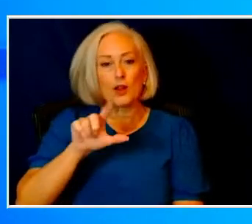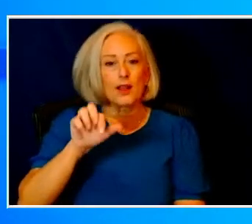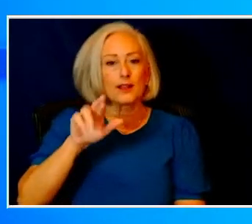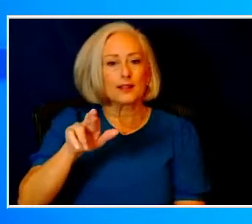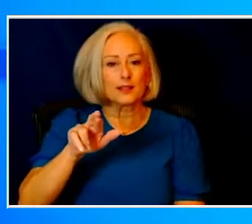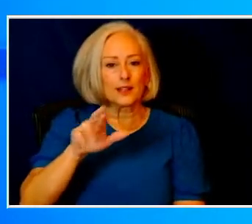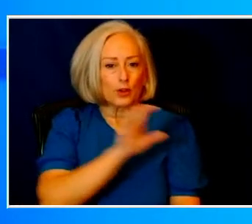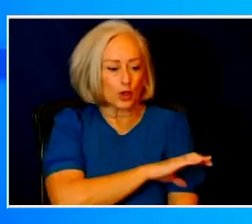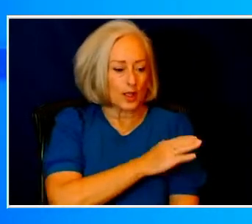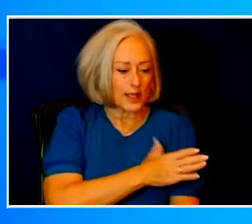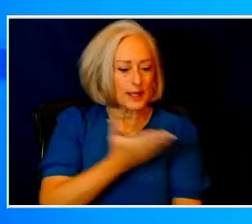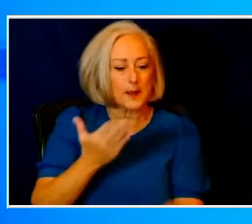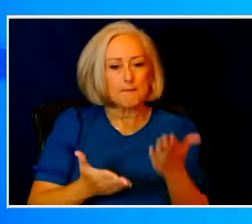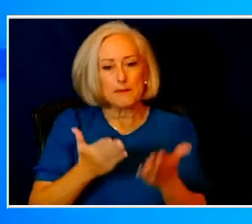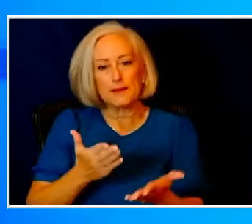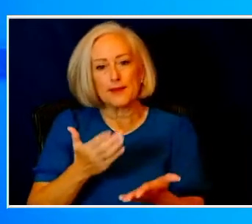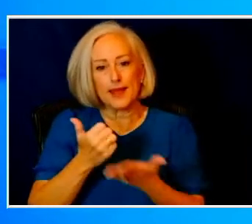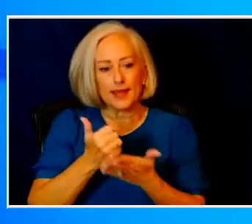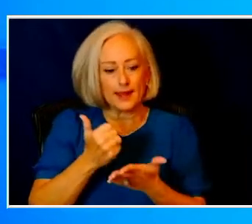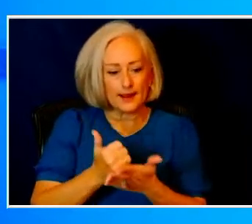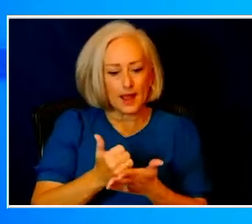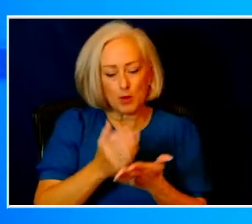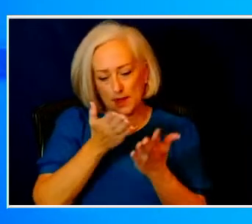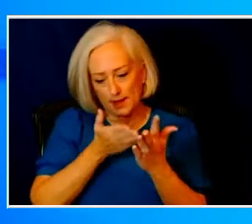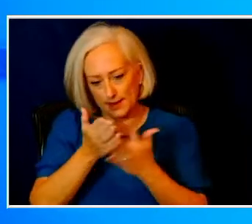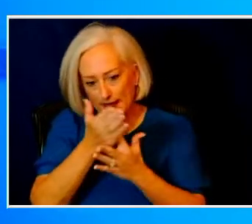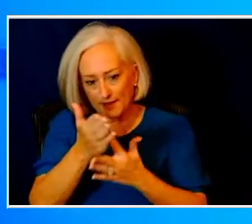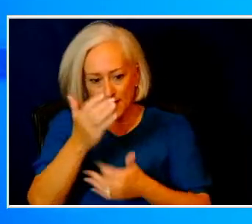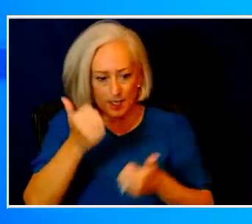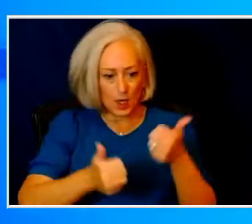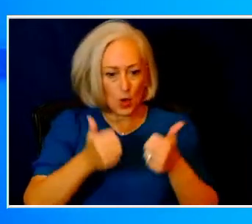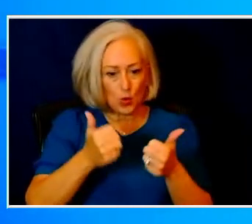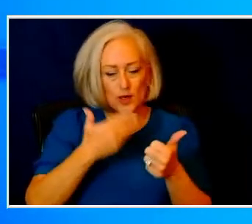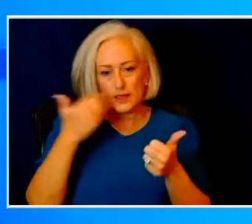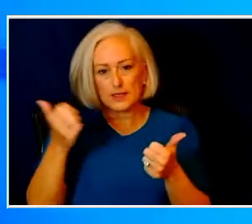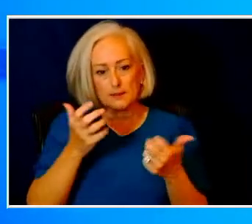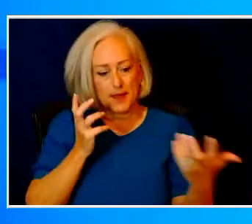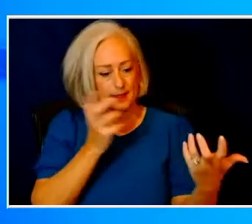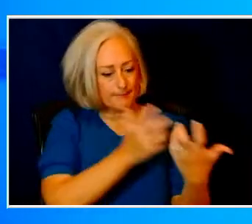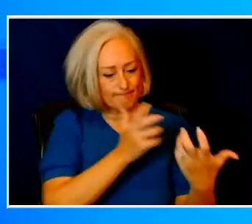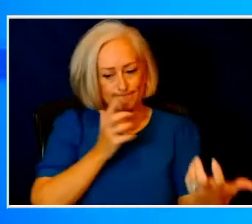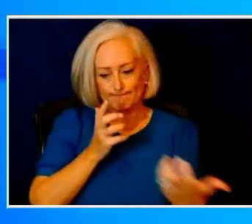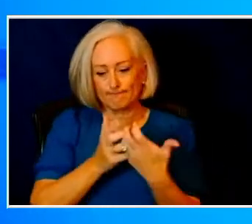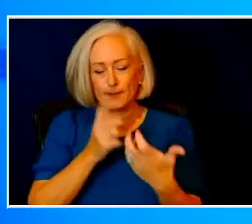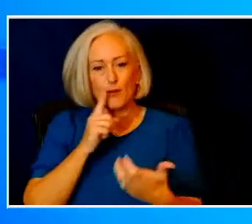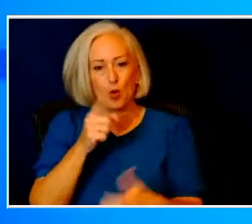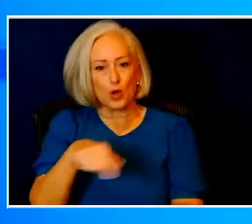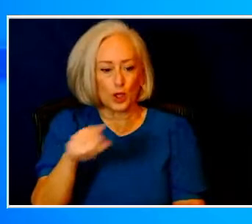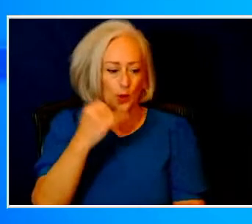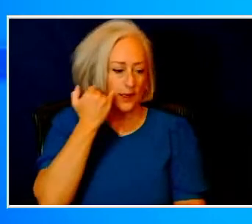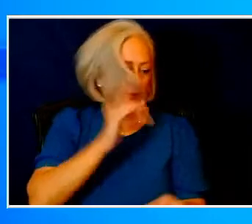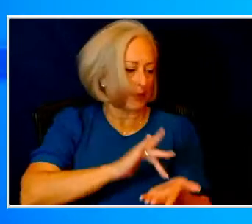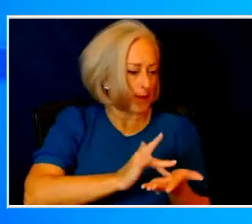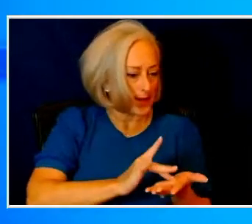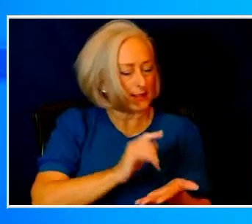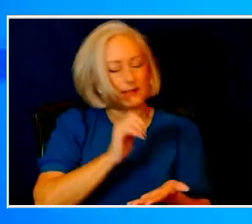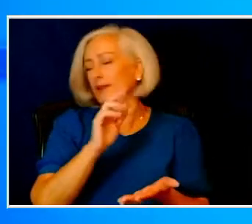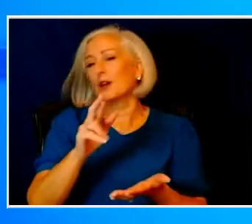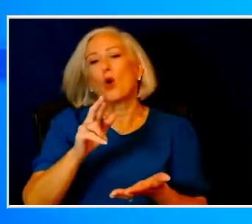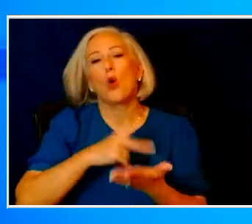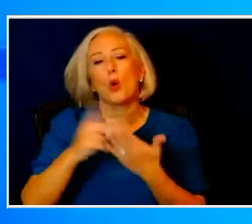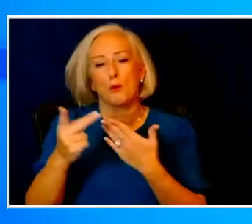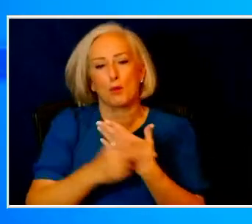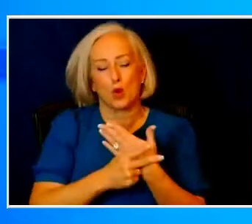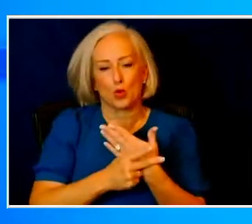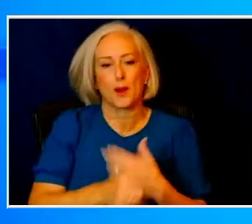might be the best fit for you, if there are medications available, if there is programming available. But there is a way, like I mentioned, if you email